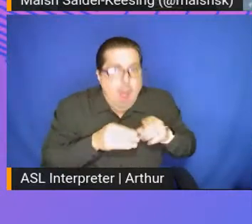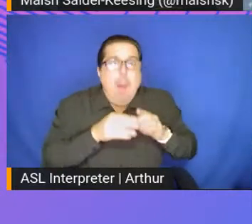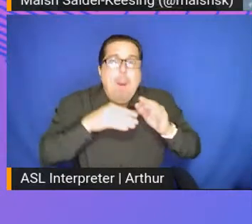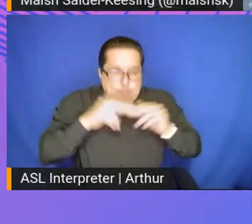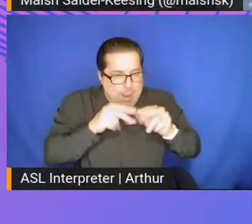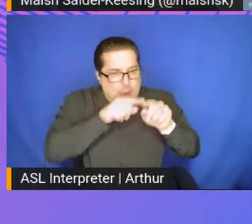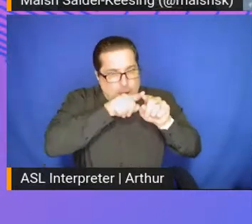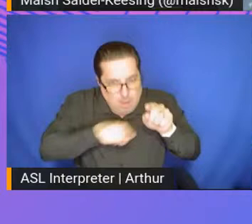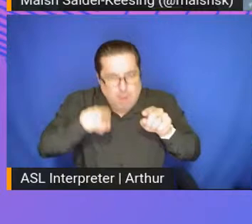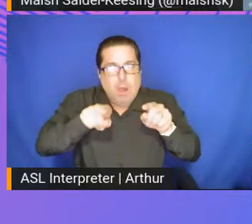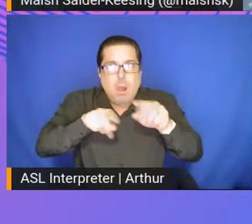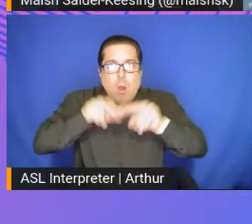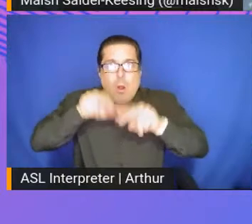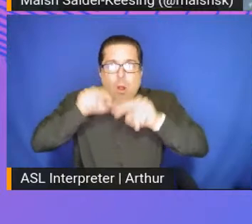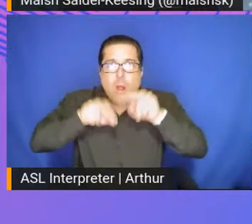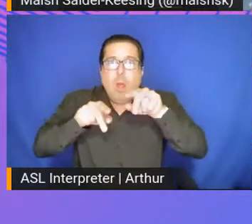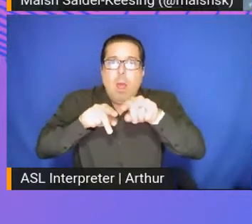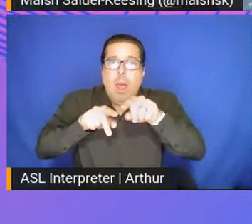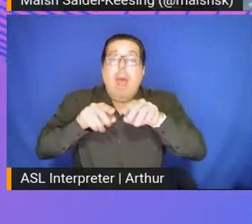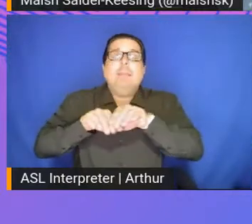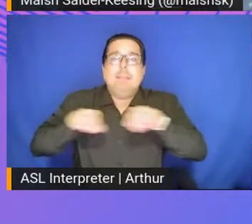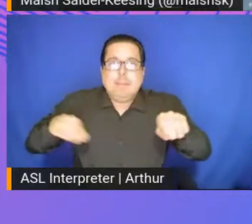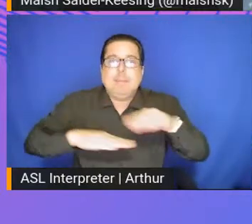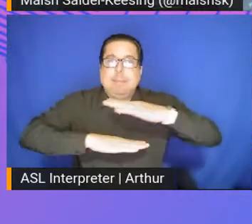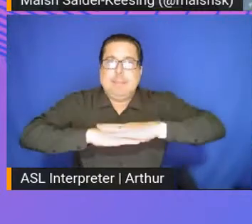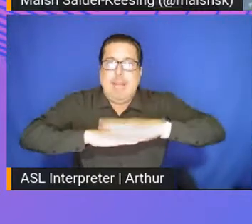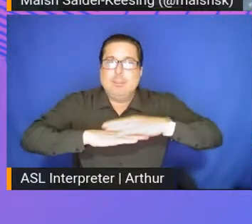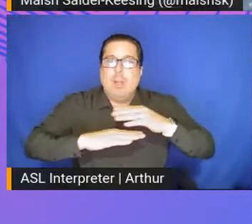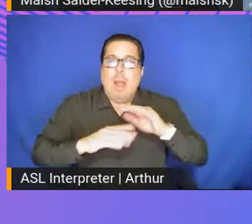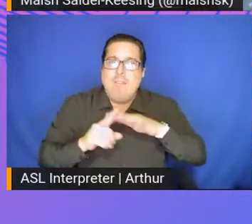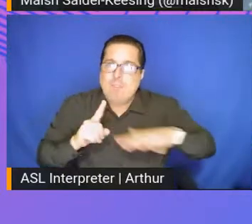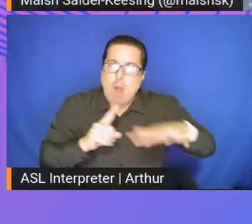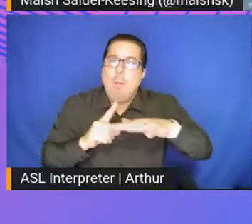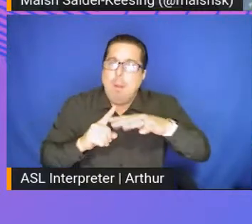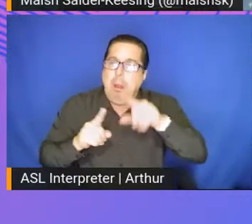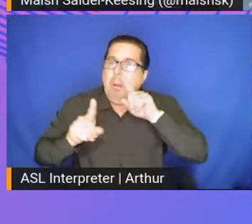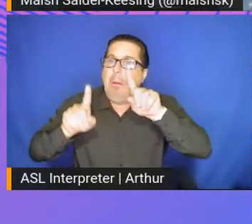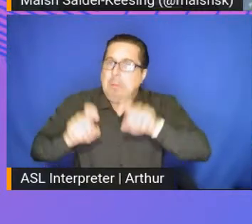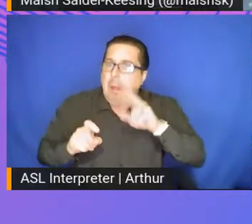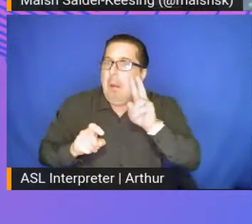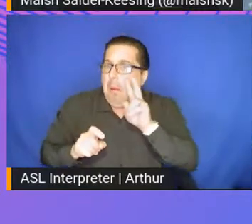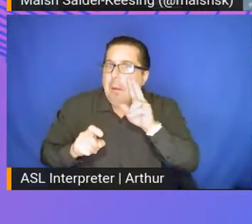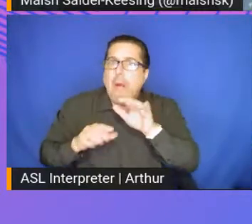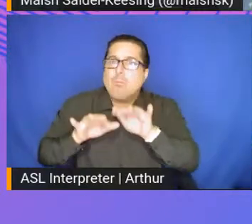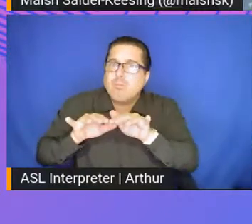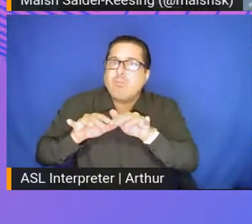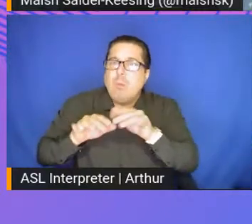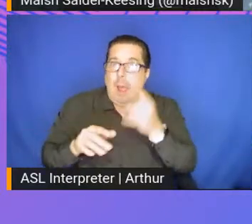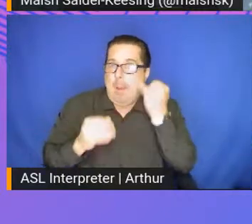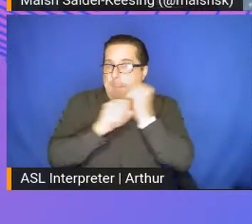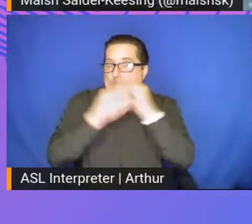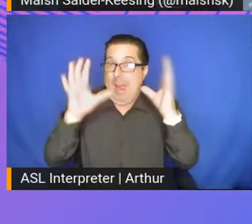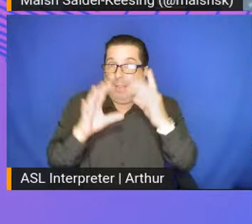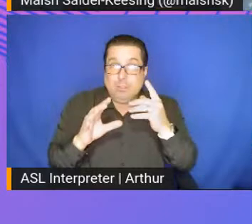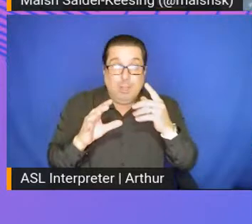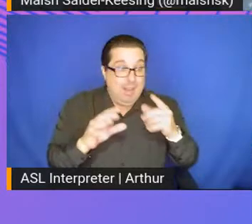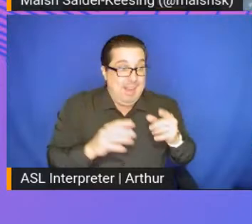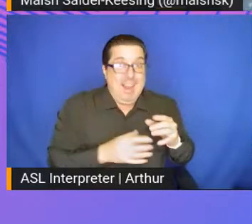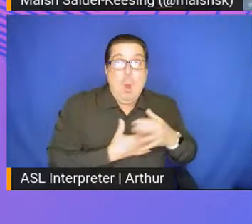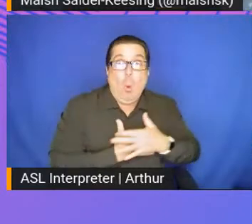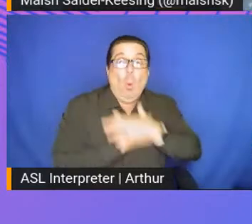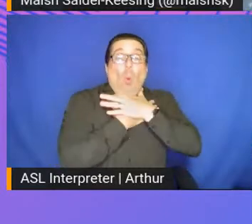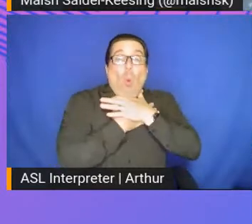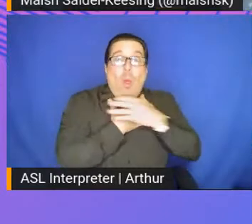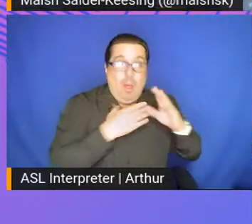then deploy it to the staging environment and then test it. Well, as you can imagine, you've now got this huge bottleneck where all